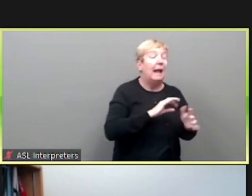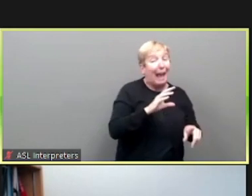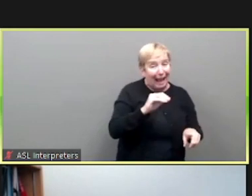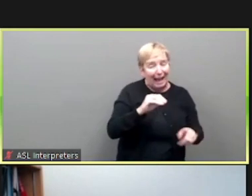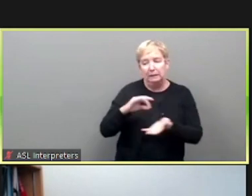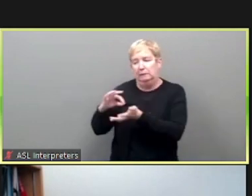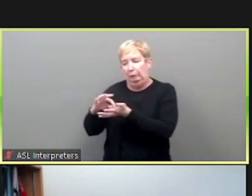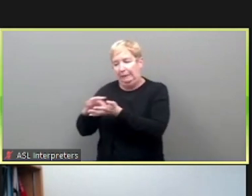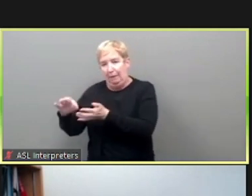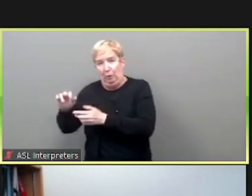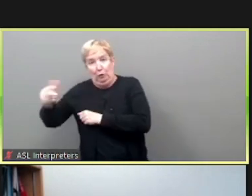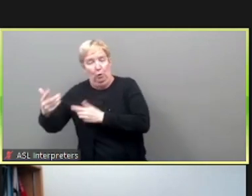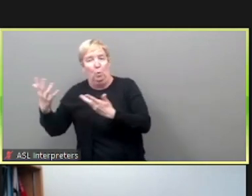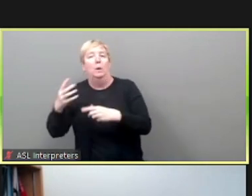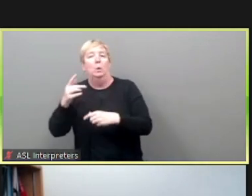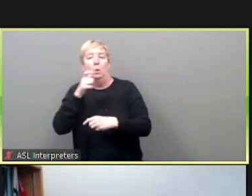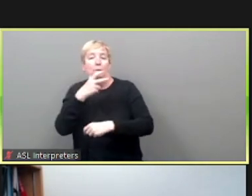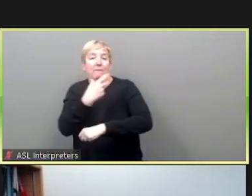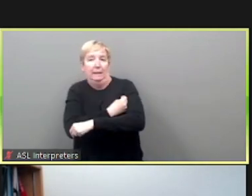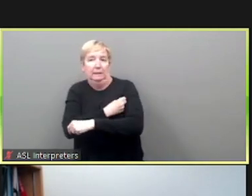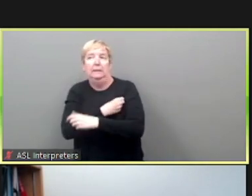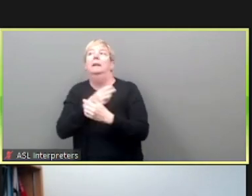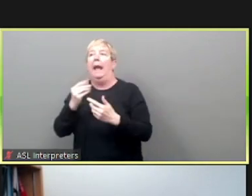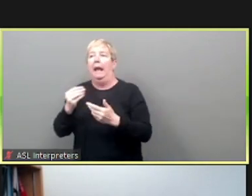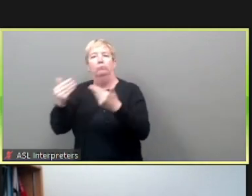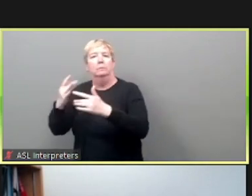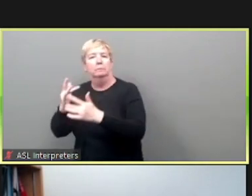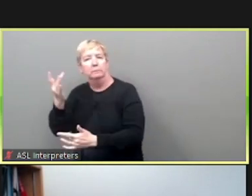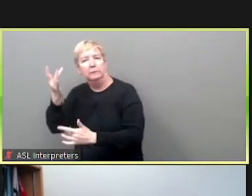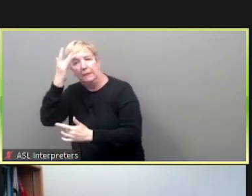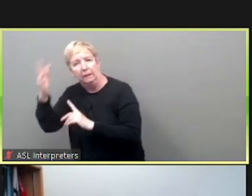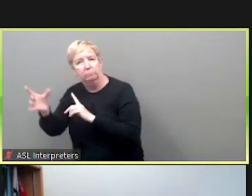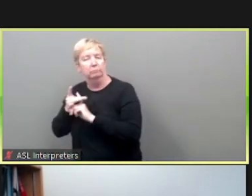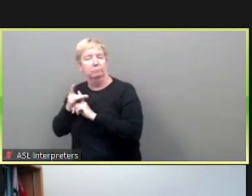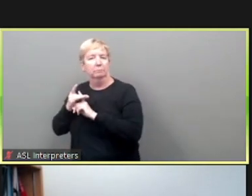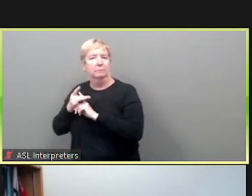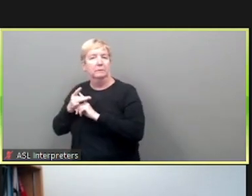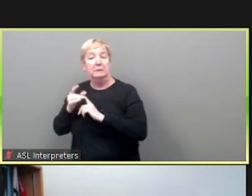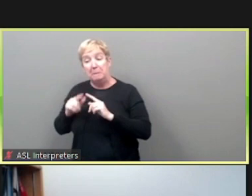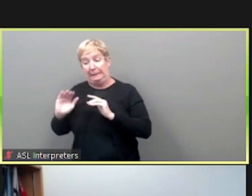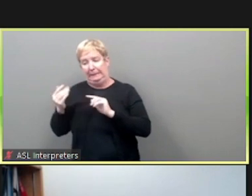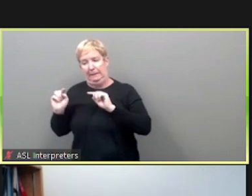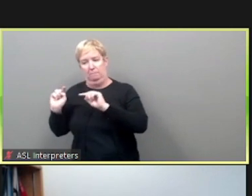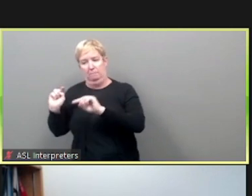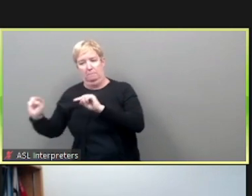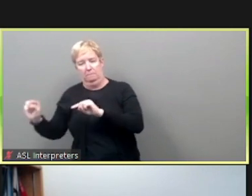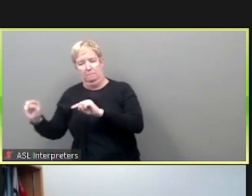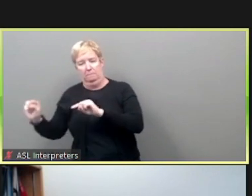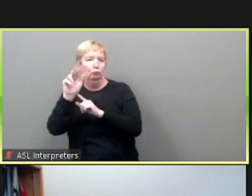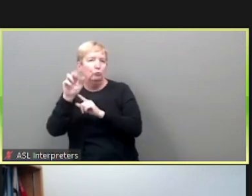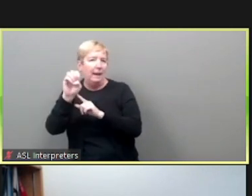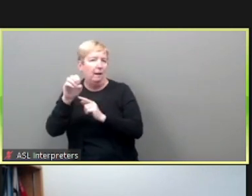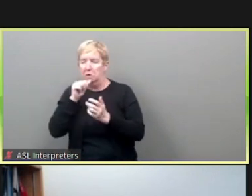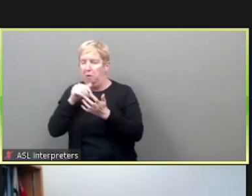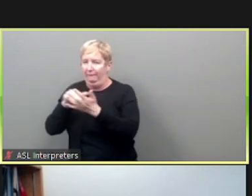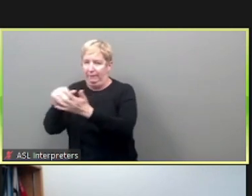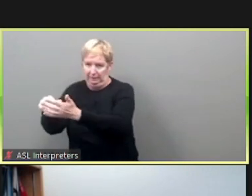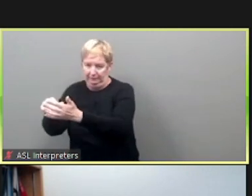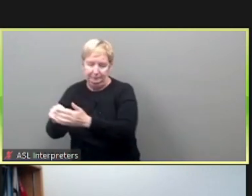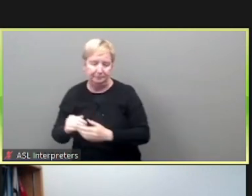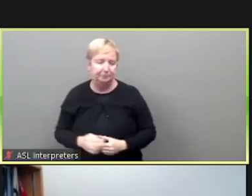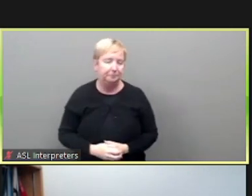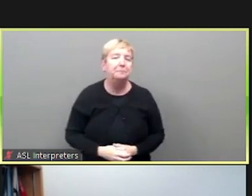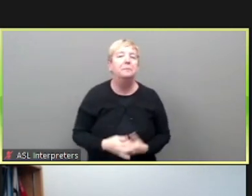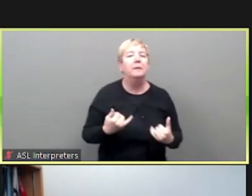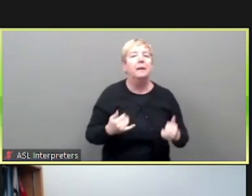cases as well. Again, both appear to be relatively infrequent. Let's go ahead and go to